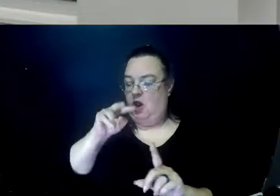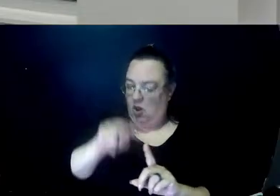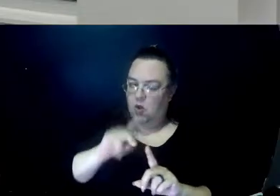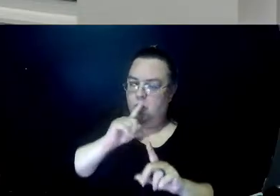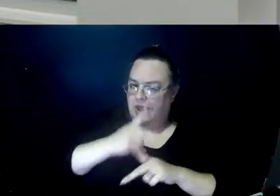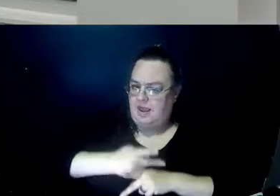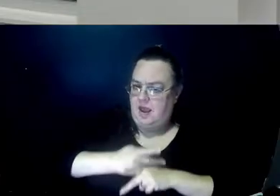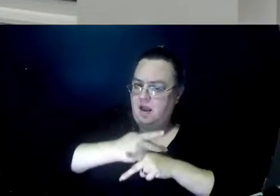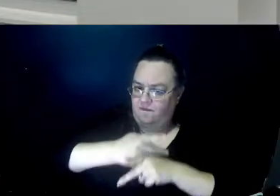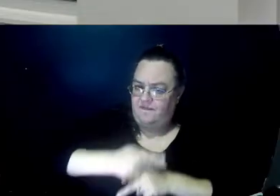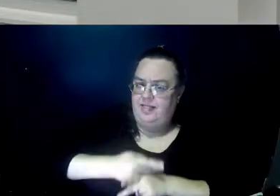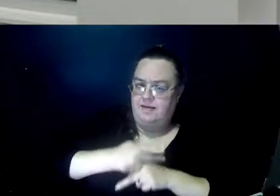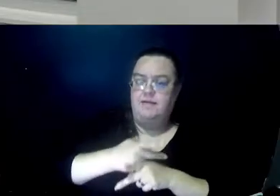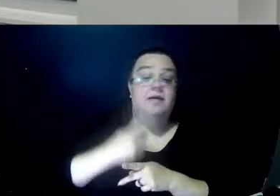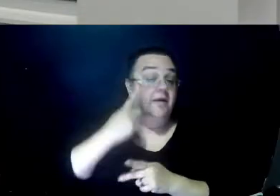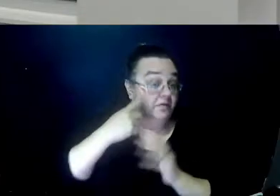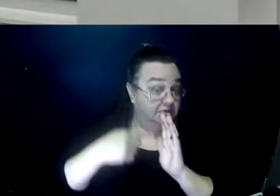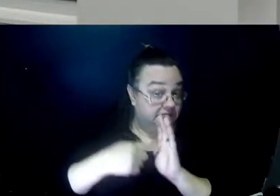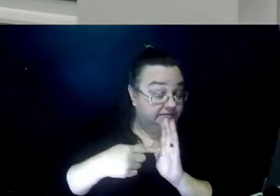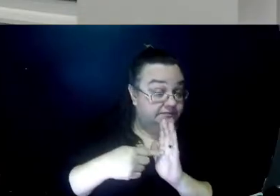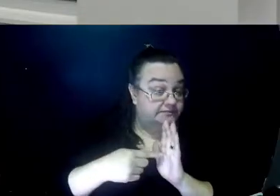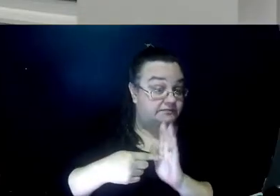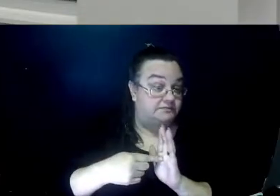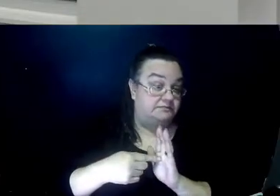carefully. For example,